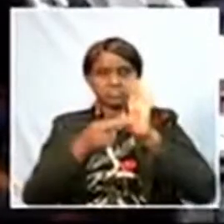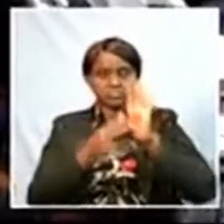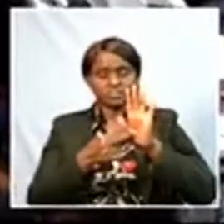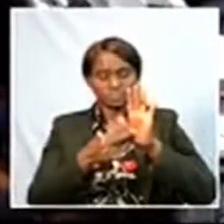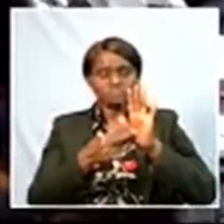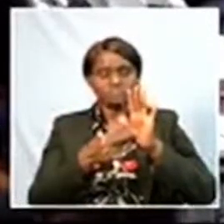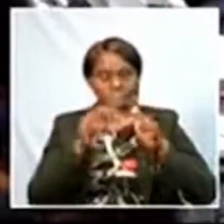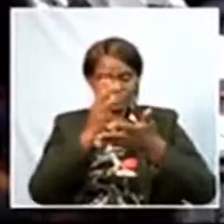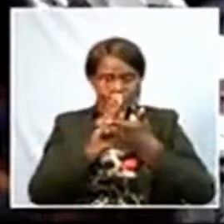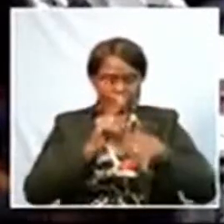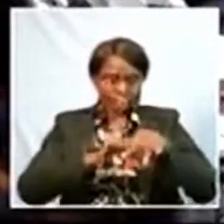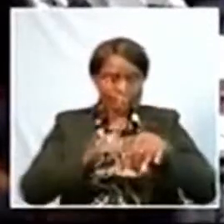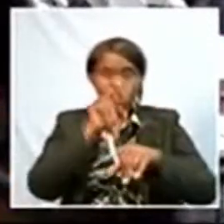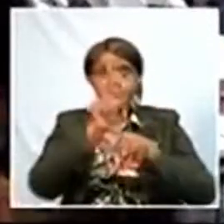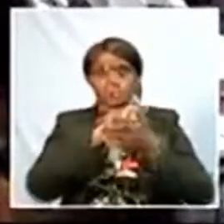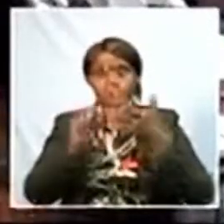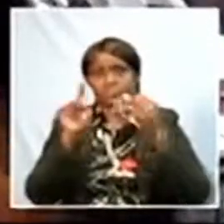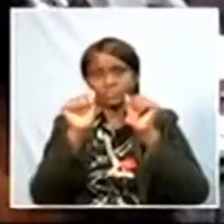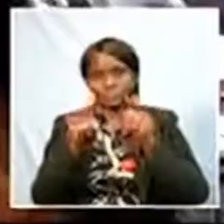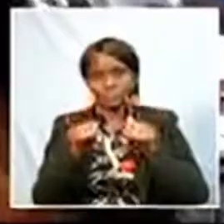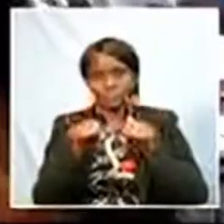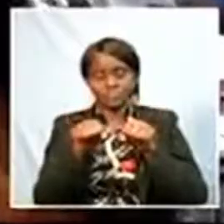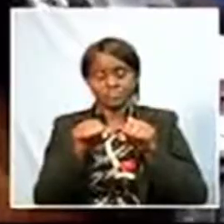take at times more than 2 weeks.